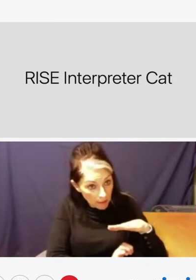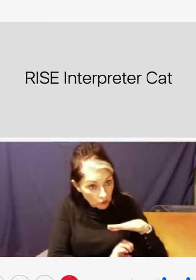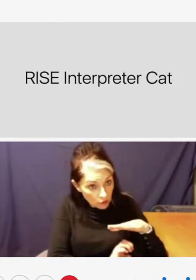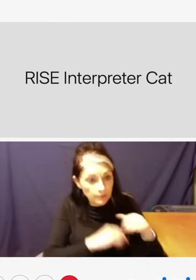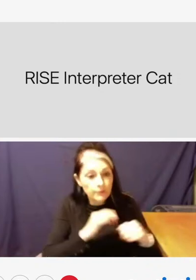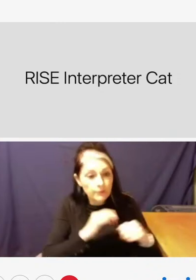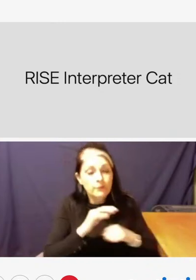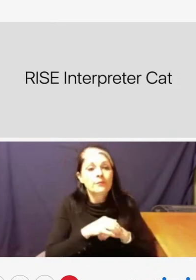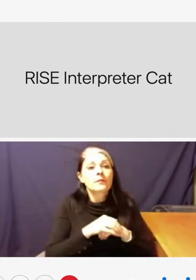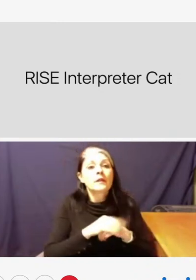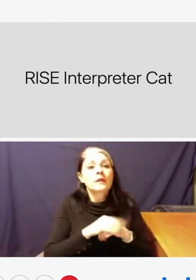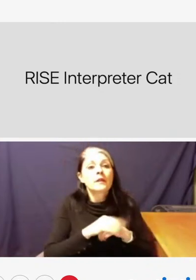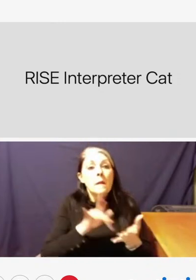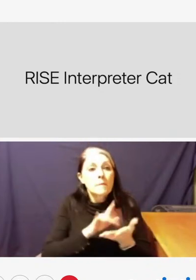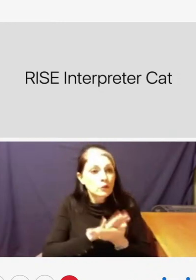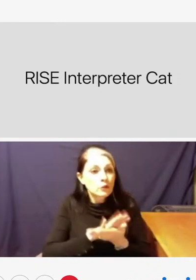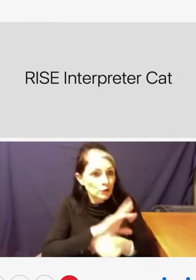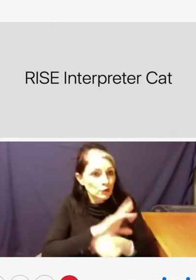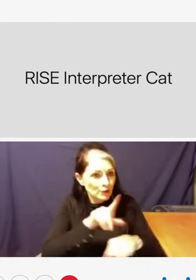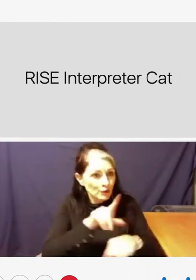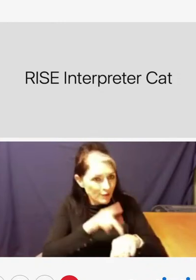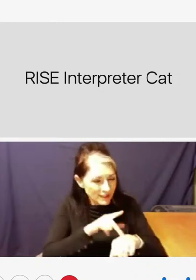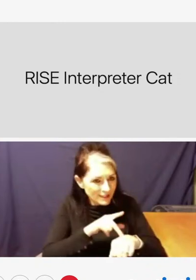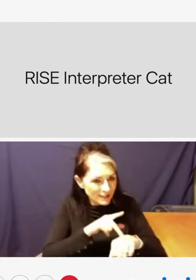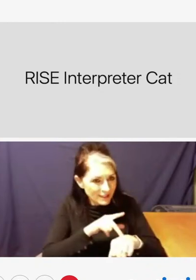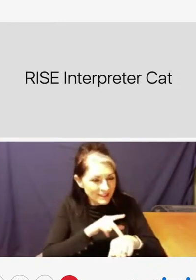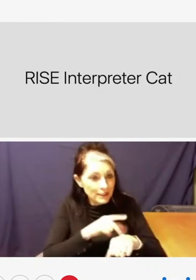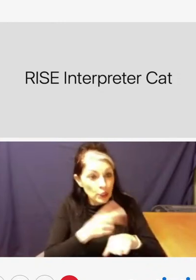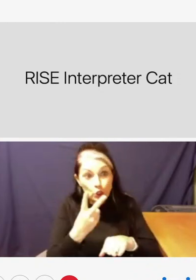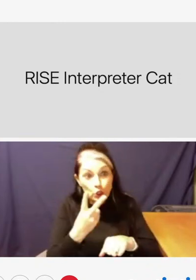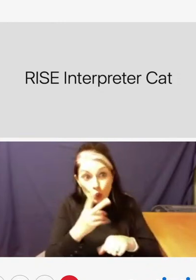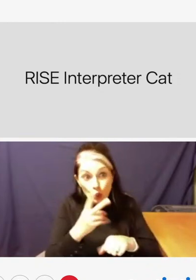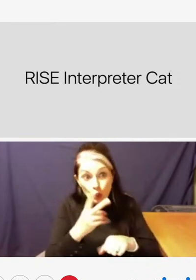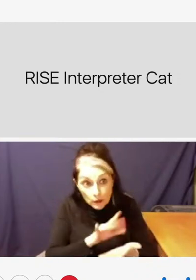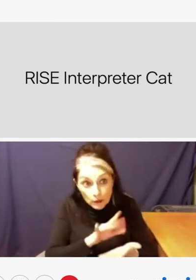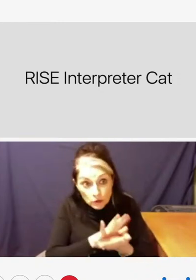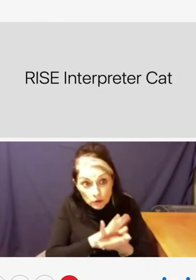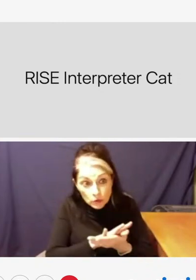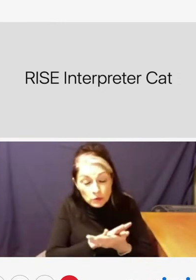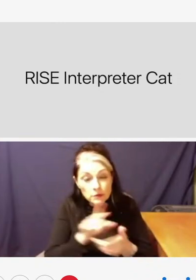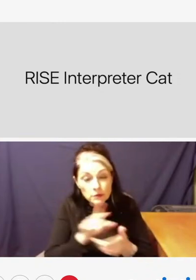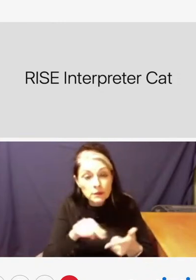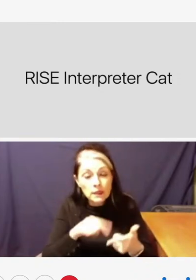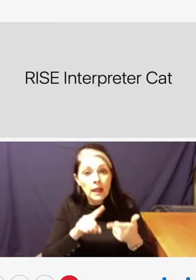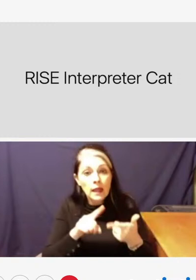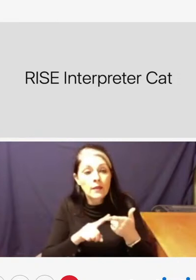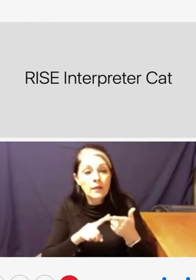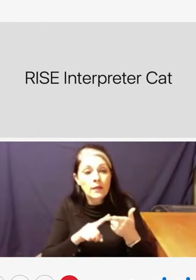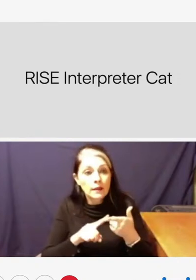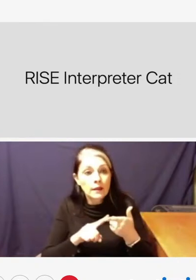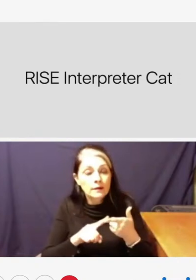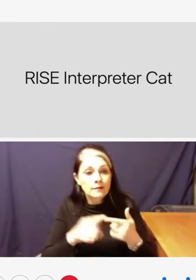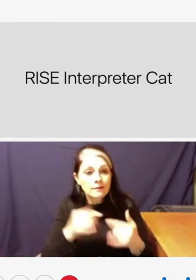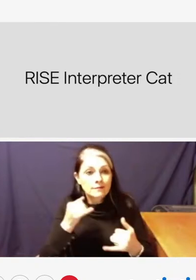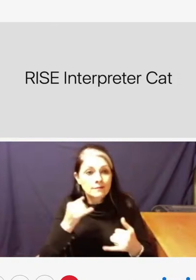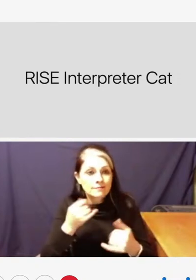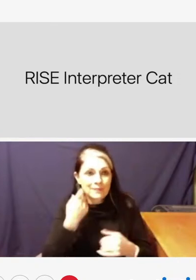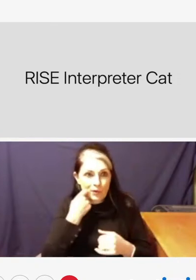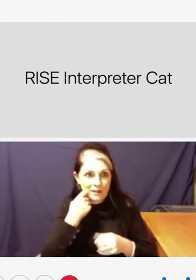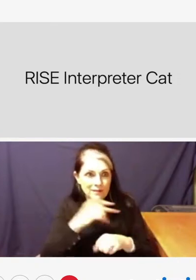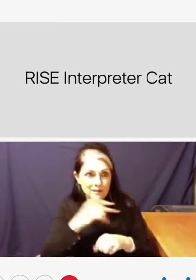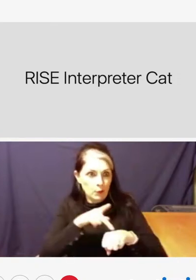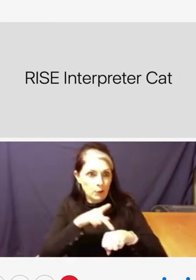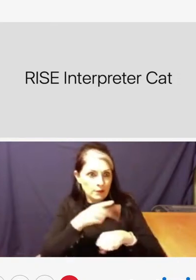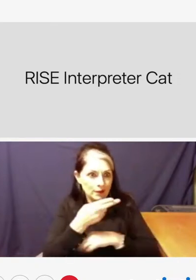our you know two of our middle schools um and and and then her latest is a principal of um Colton